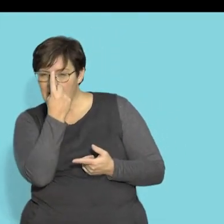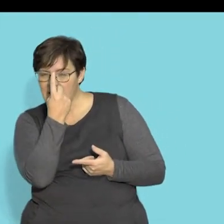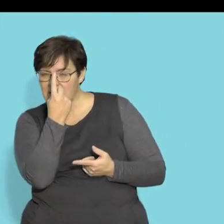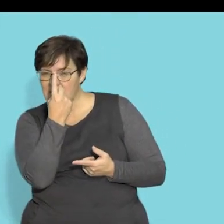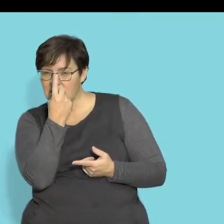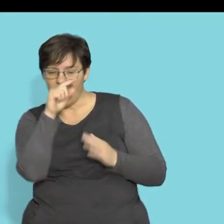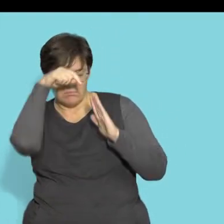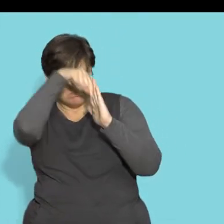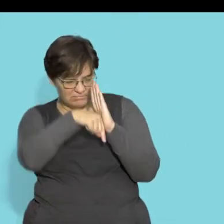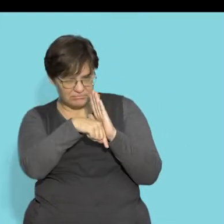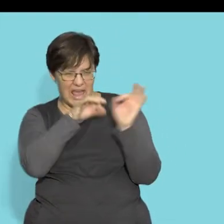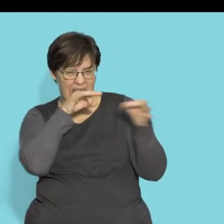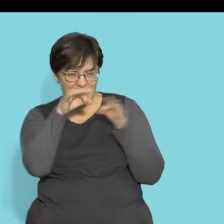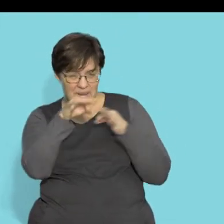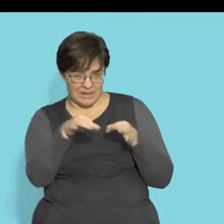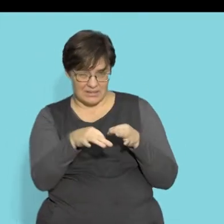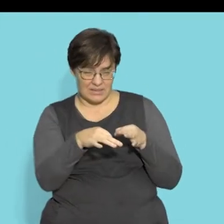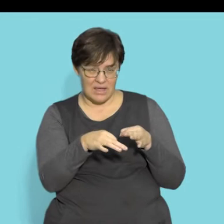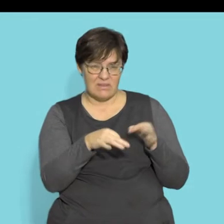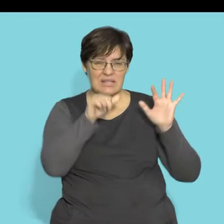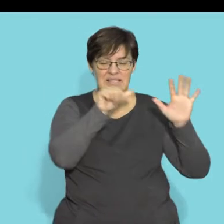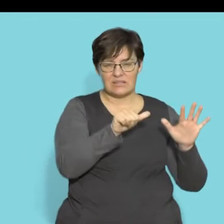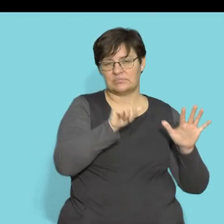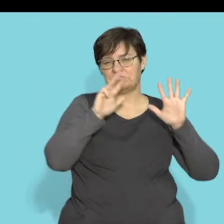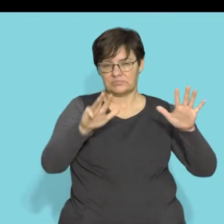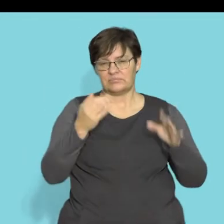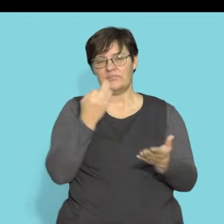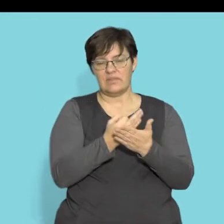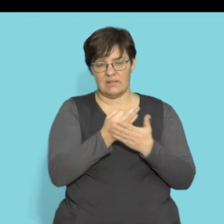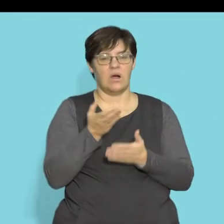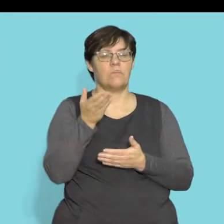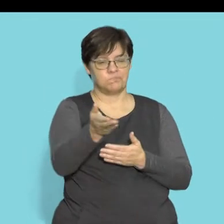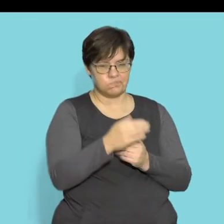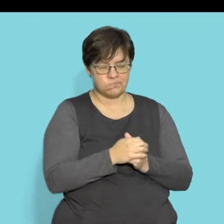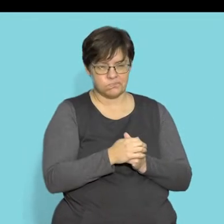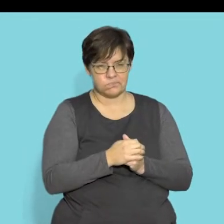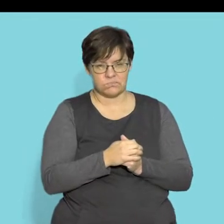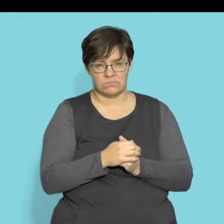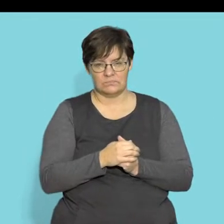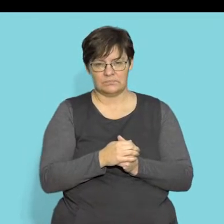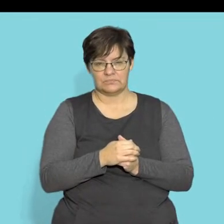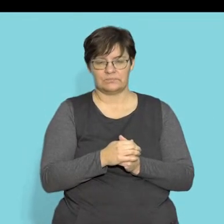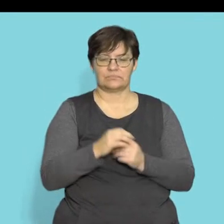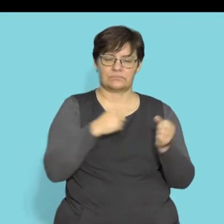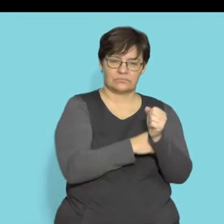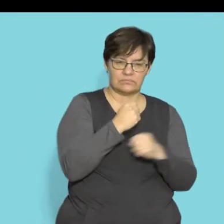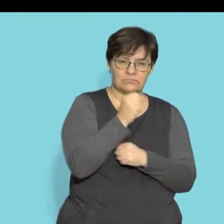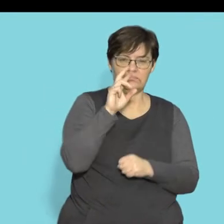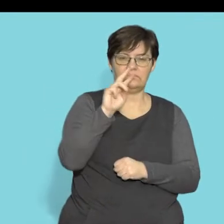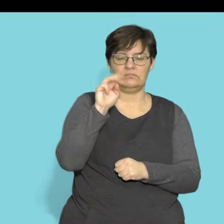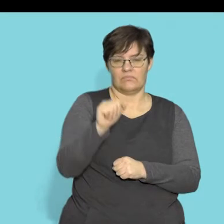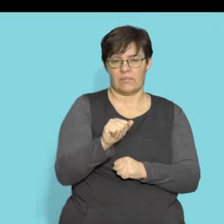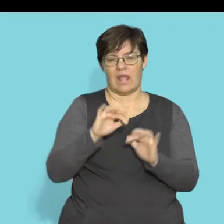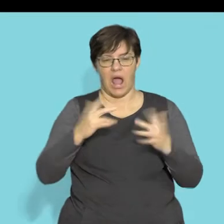answer, in that you had at least 6 to 9 of the facts required for the first aspect of structure of RNA and the types